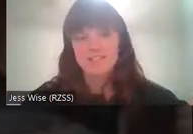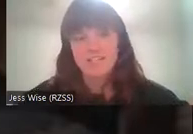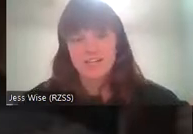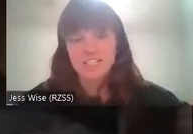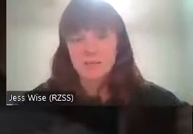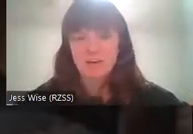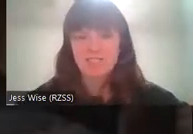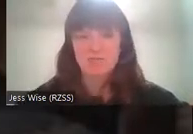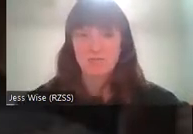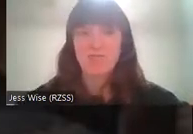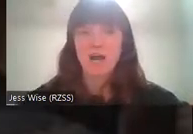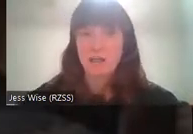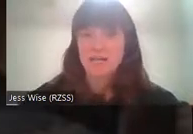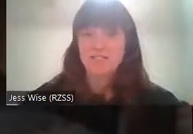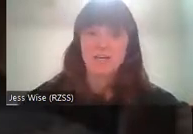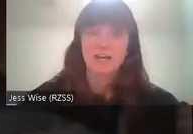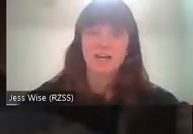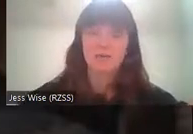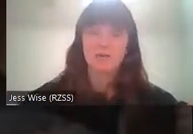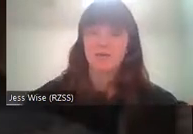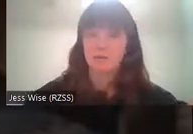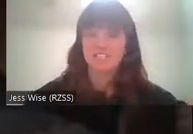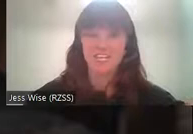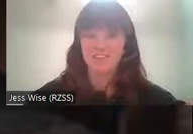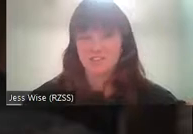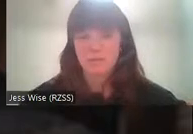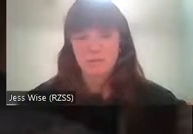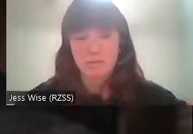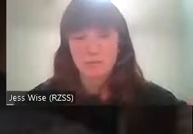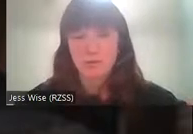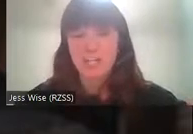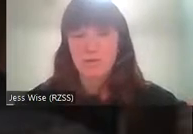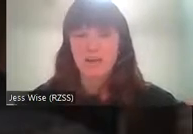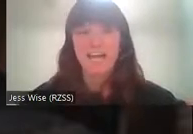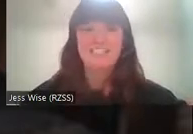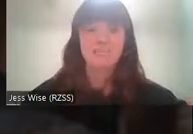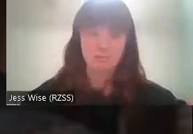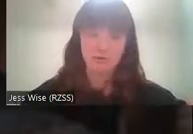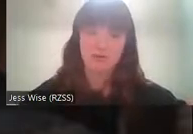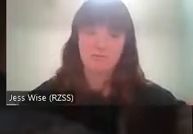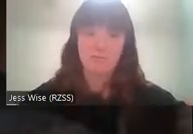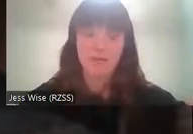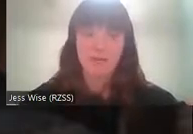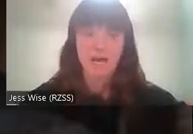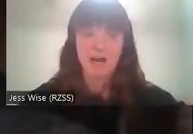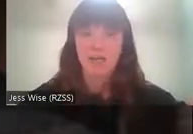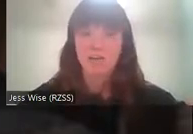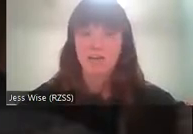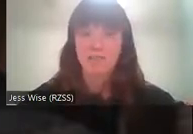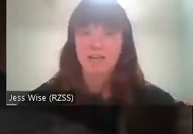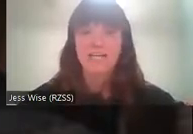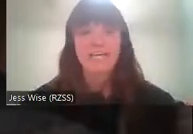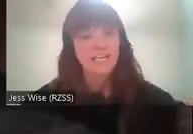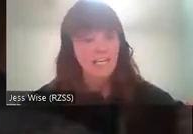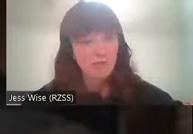And this scenario kind of summarizes really where I'm at with our volunteer, and actually probably a bit more broadly with our activity program at Highland